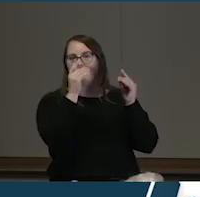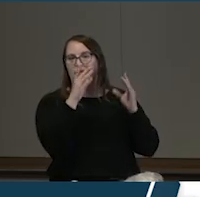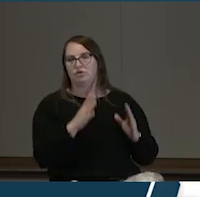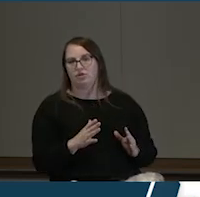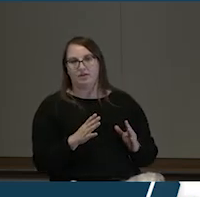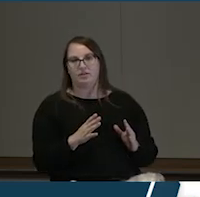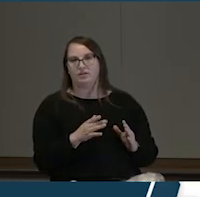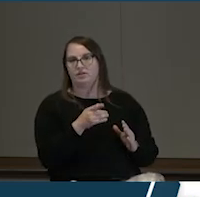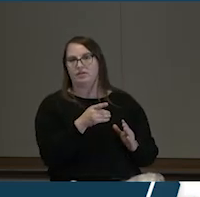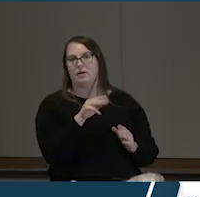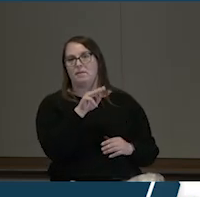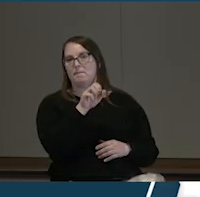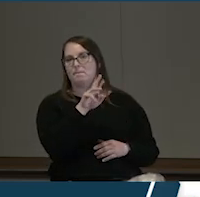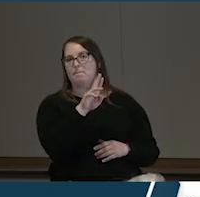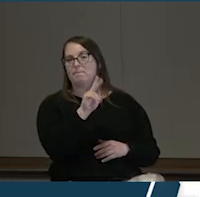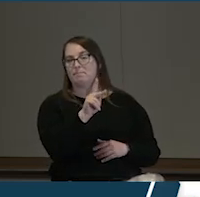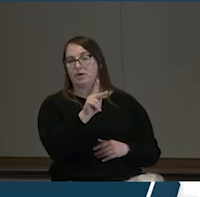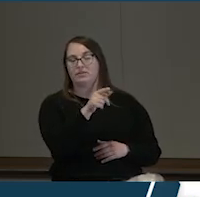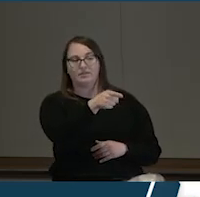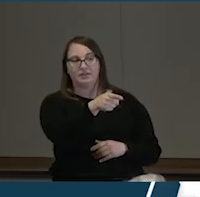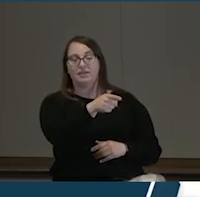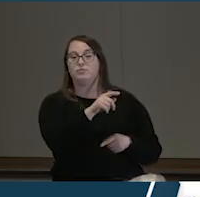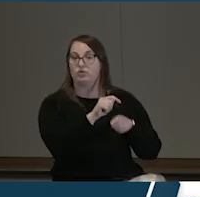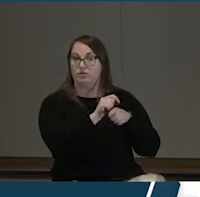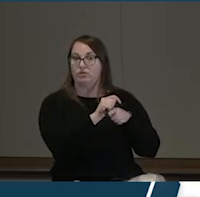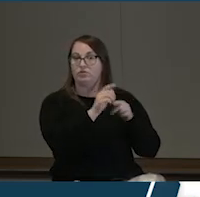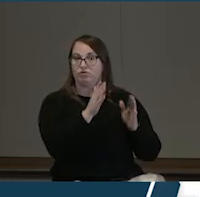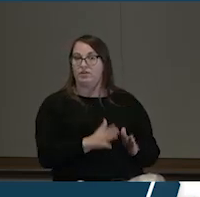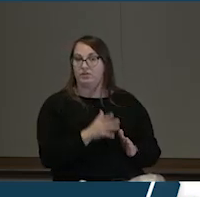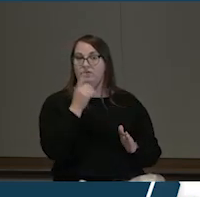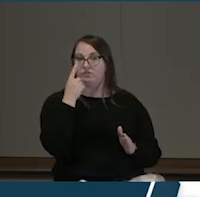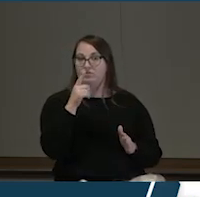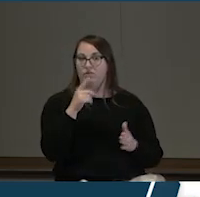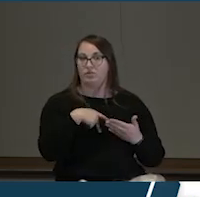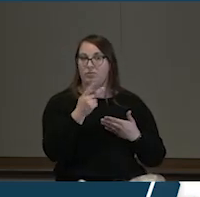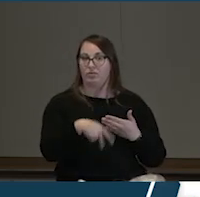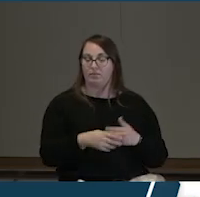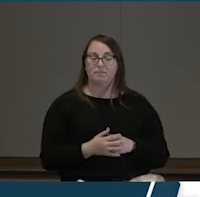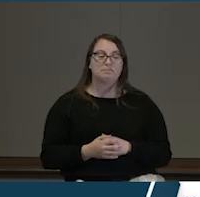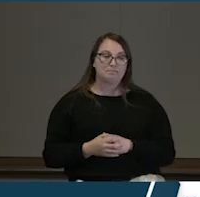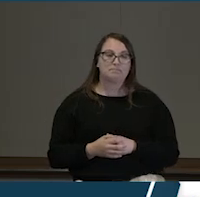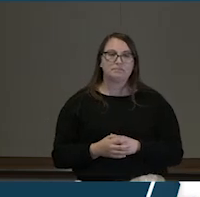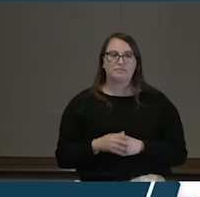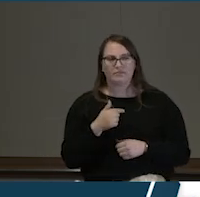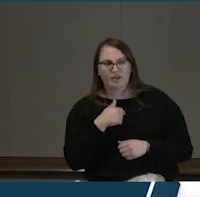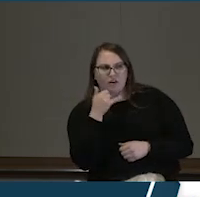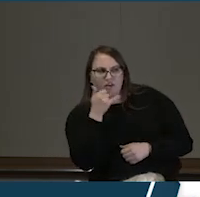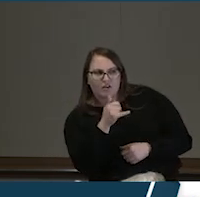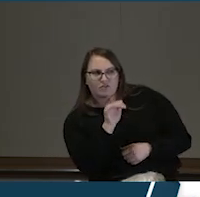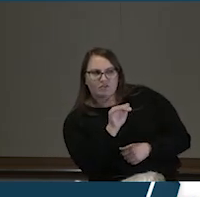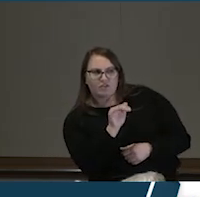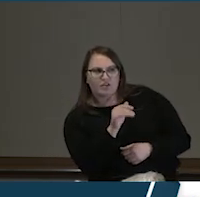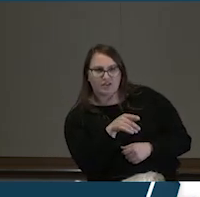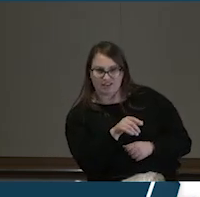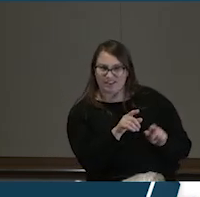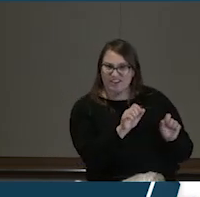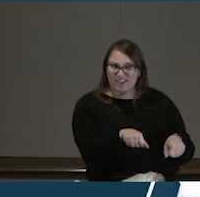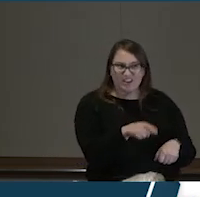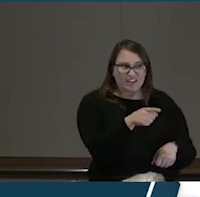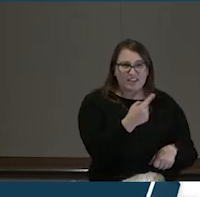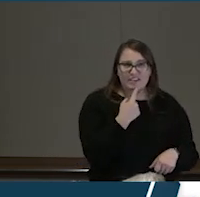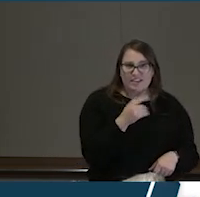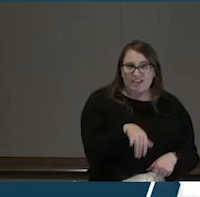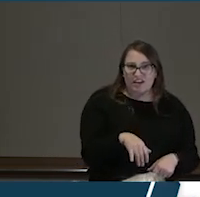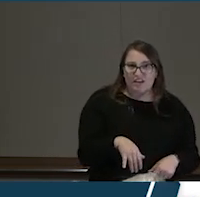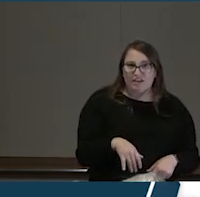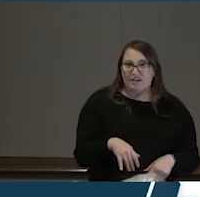Mark. Mark used to be a trainer for the program. And I called Mark and I'm like, Mark, can they say this? He's like, no. And I go,